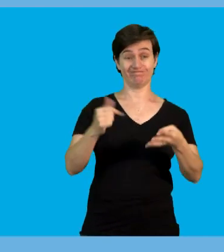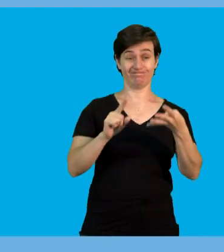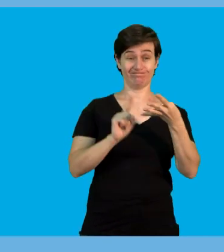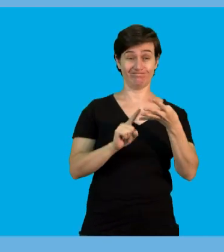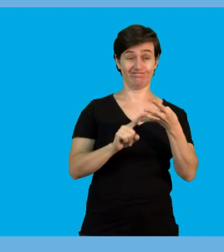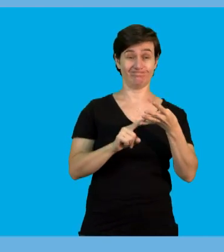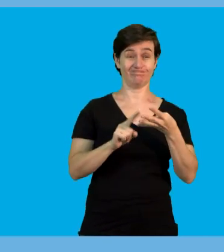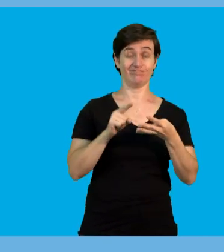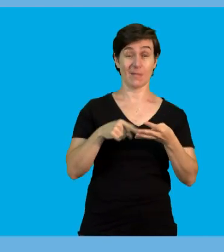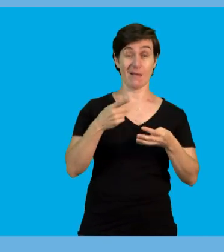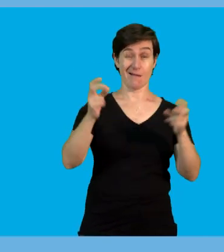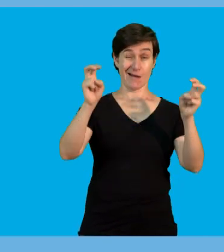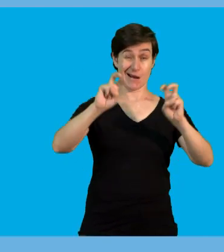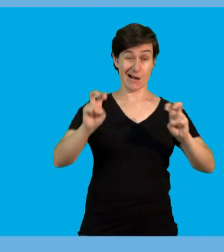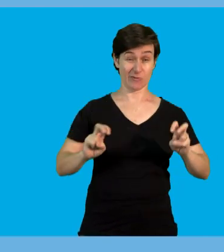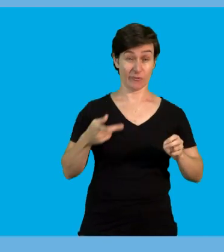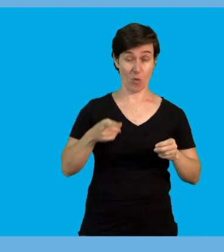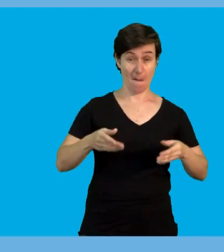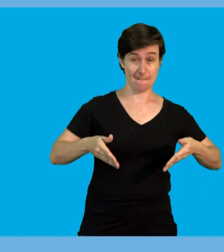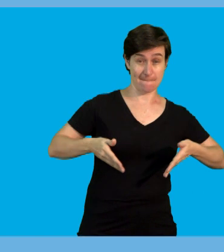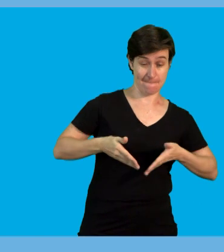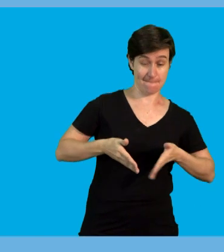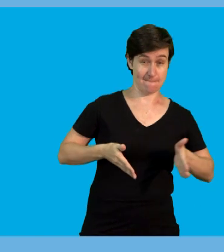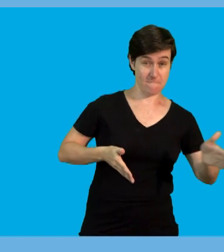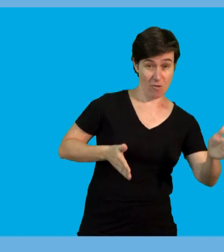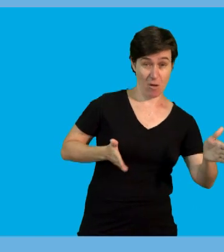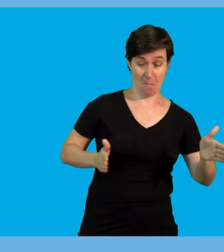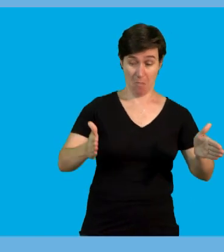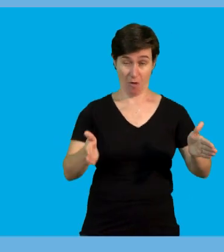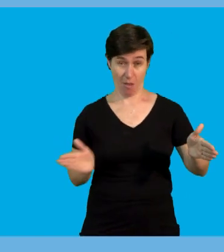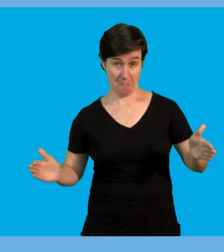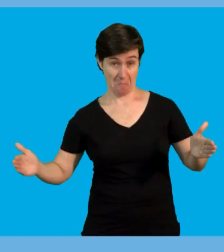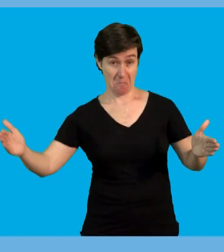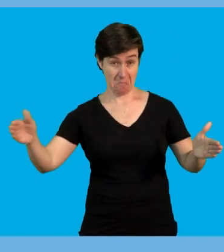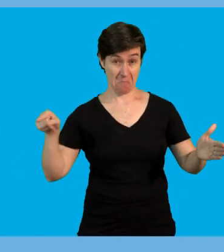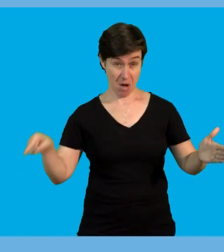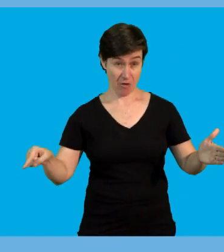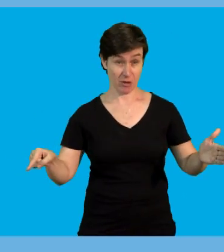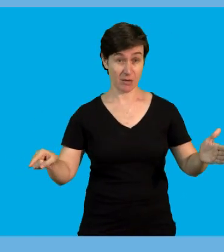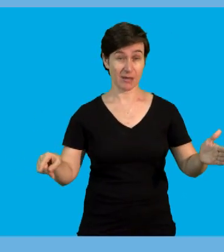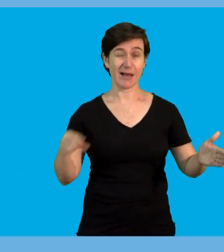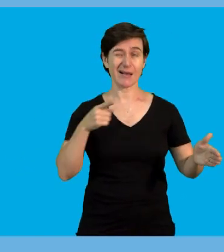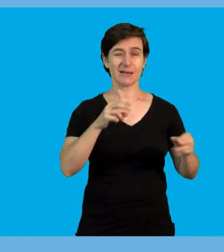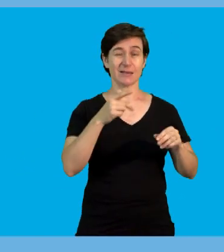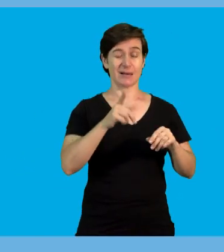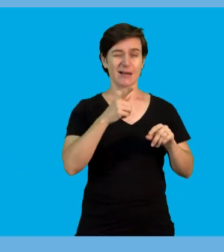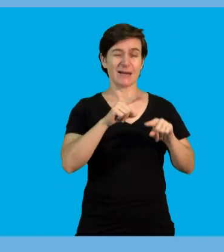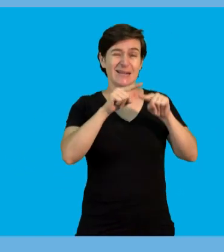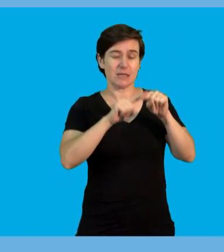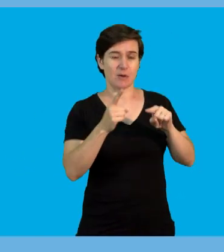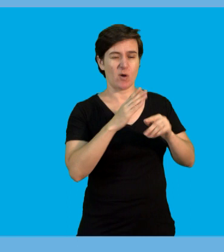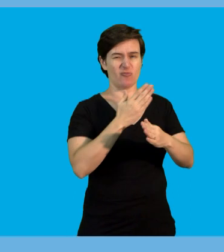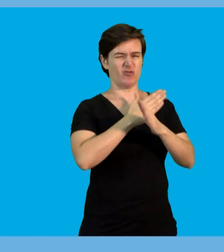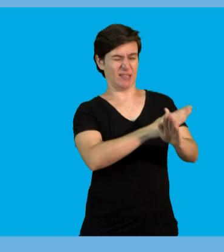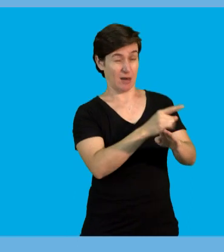that electric current in parallel divides. So current in parallel, it divides according to the resistance of